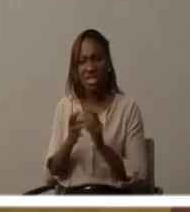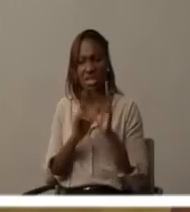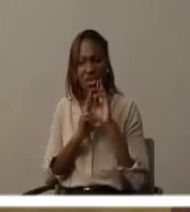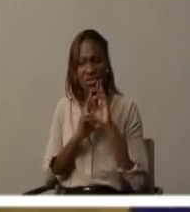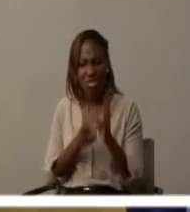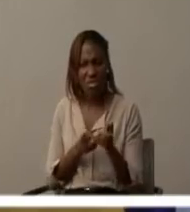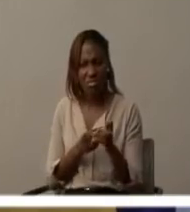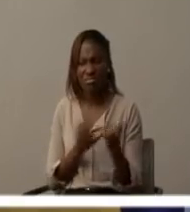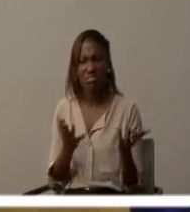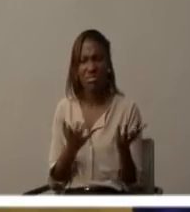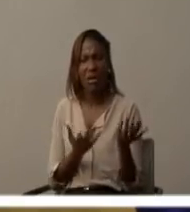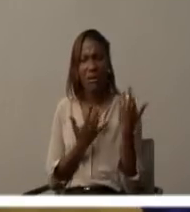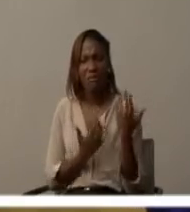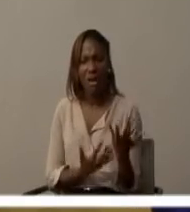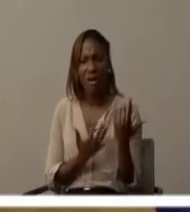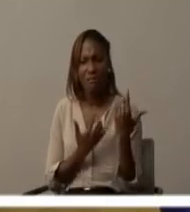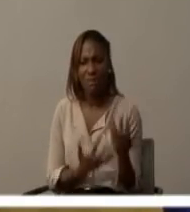waits 2 days.